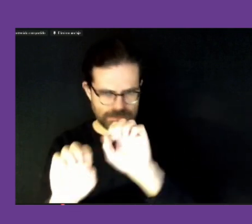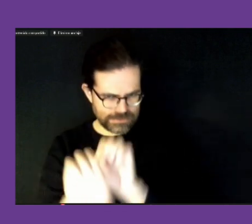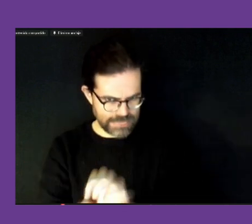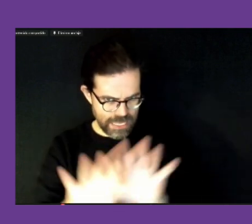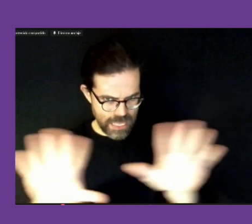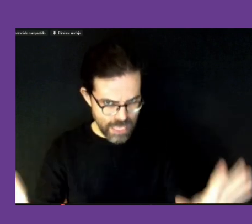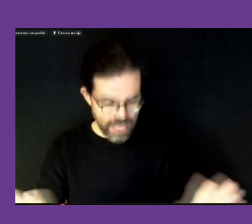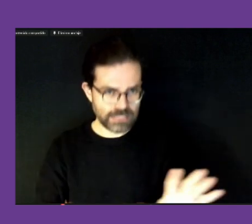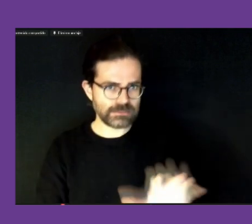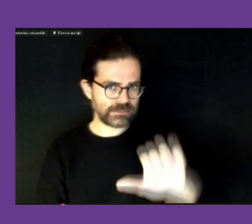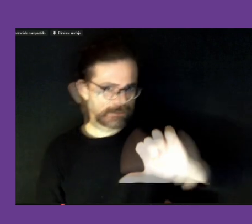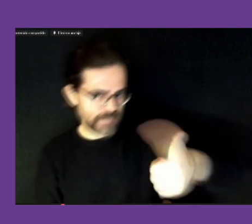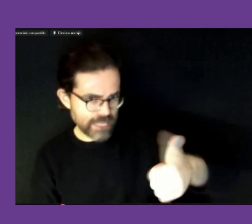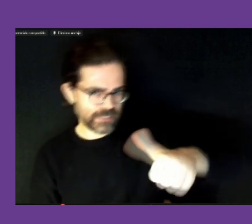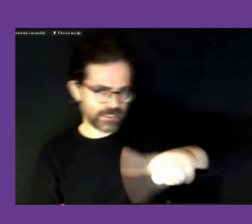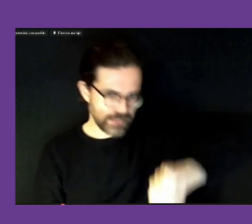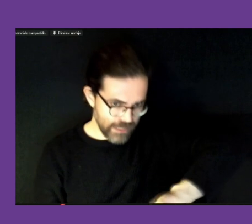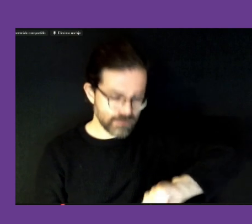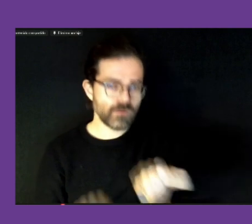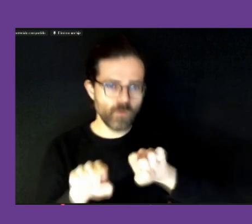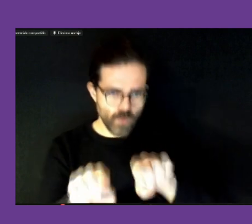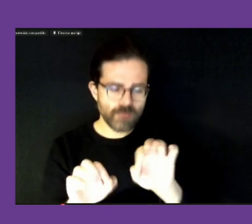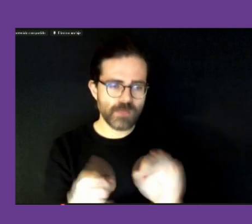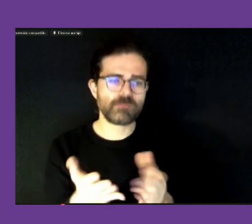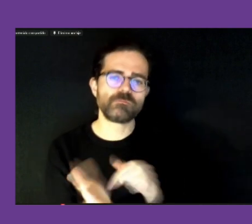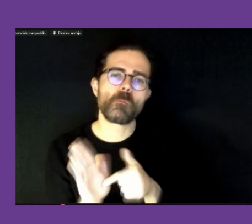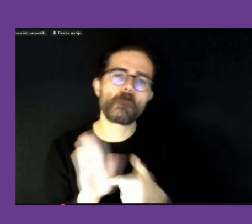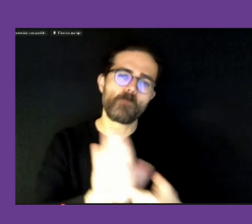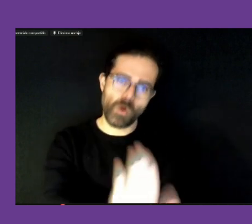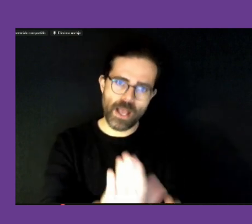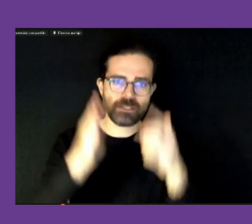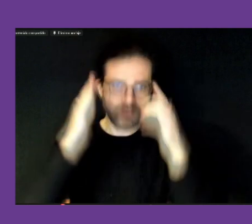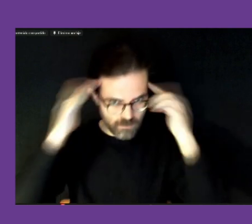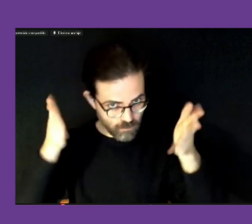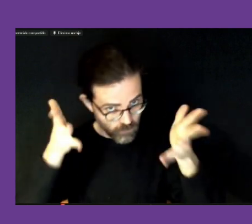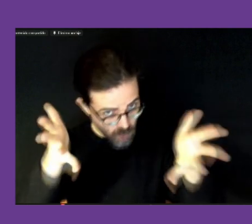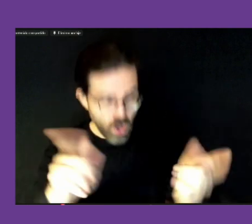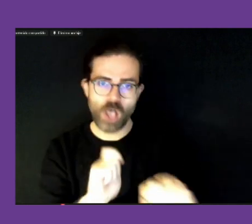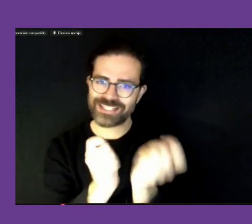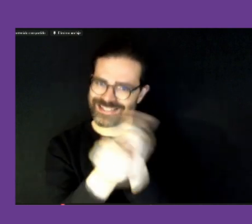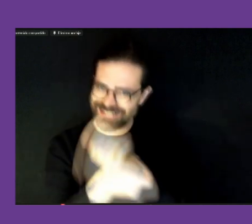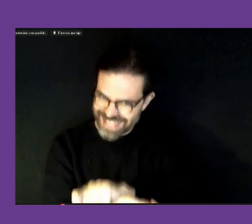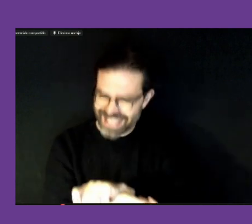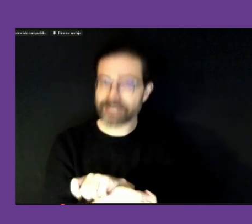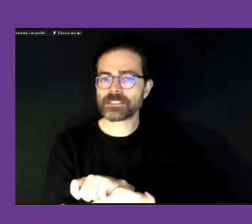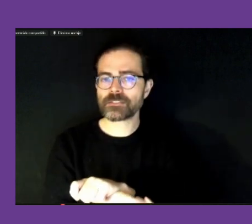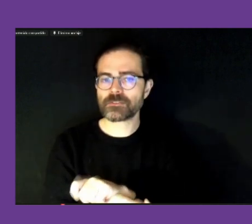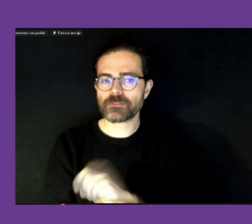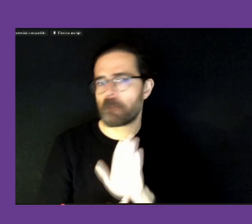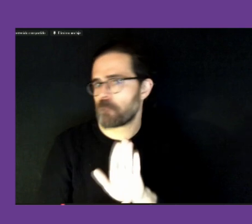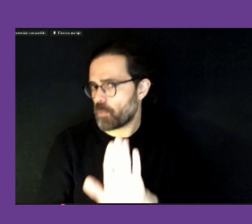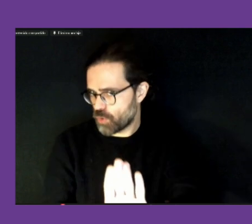a suggestion, a proposal for change. We are not assessing this. This is right now our